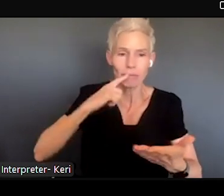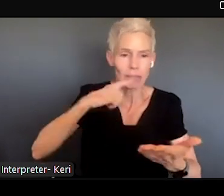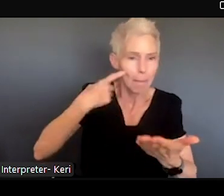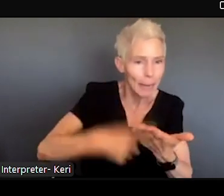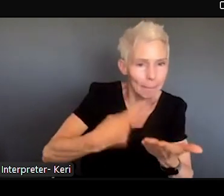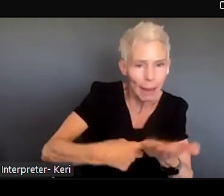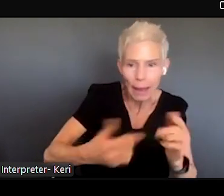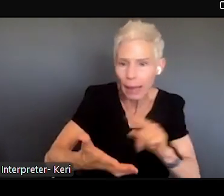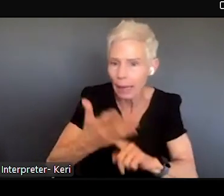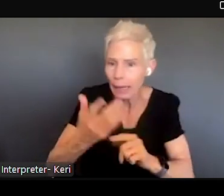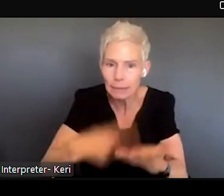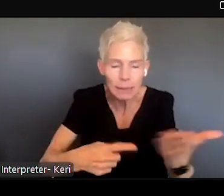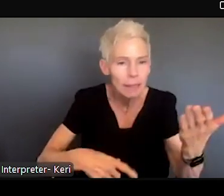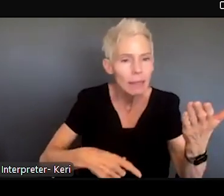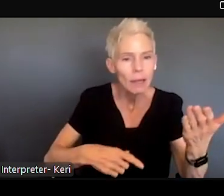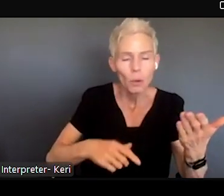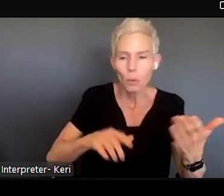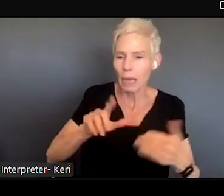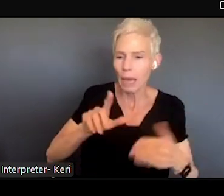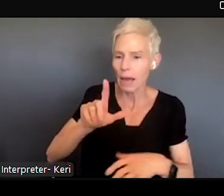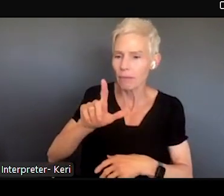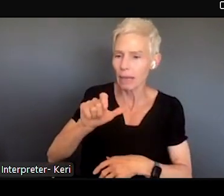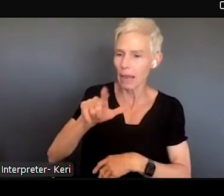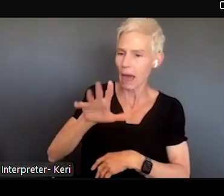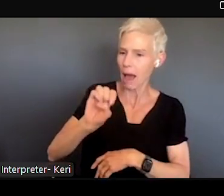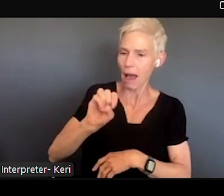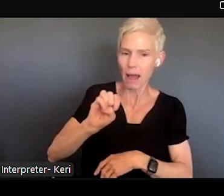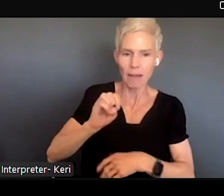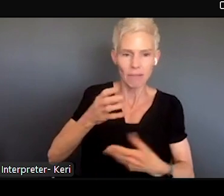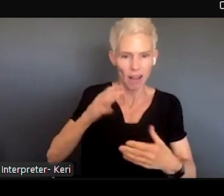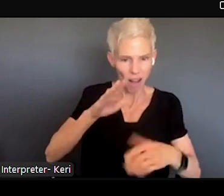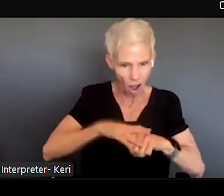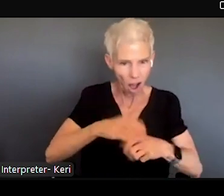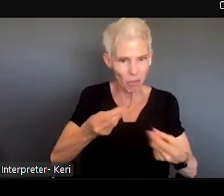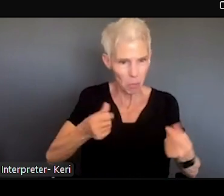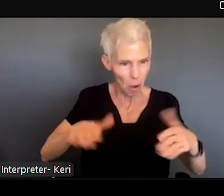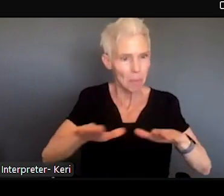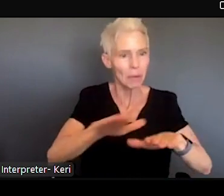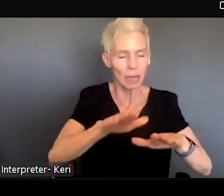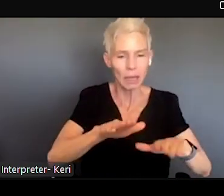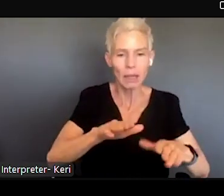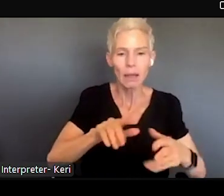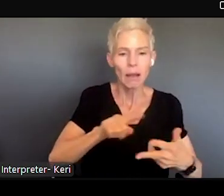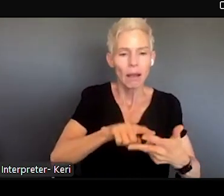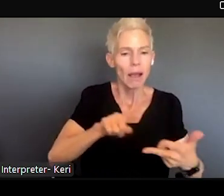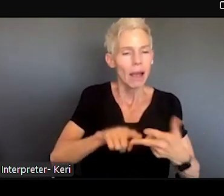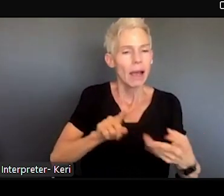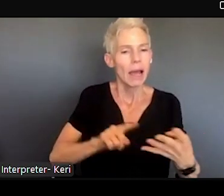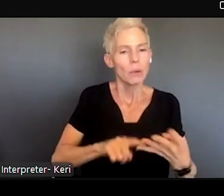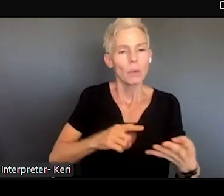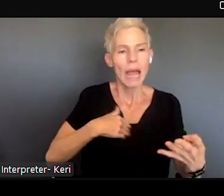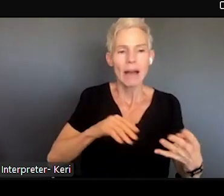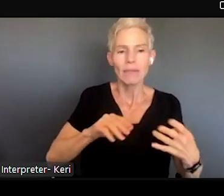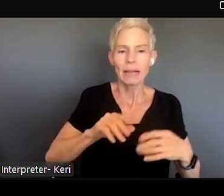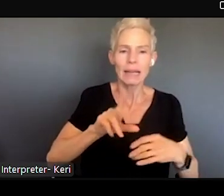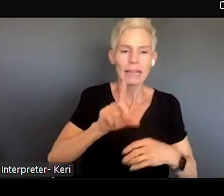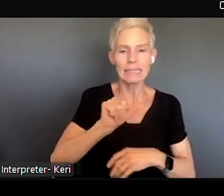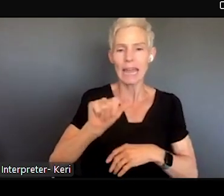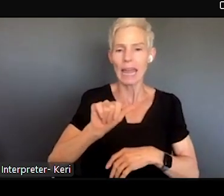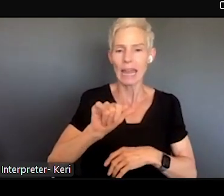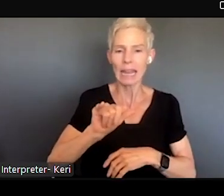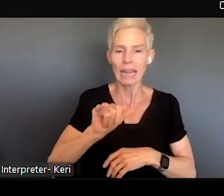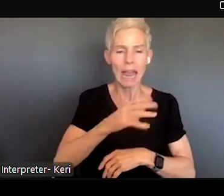we've got live on location, we've got day in the life. So all of those things are